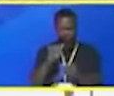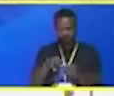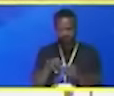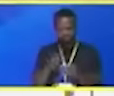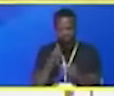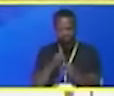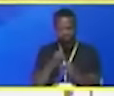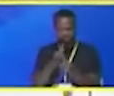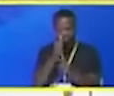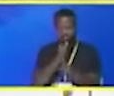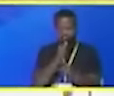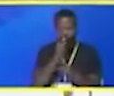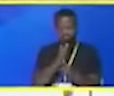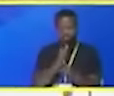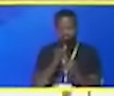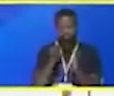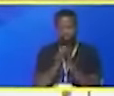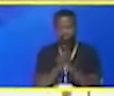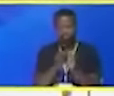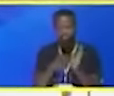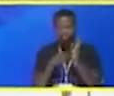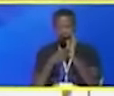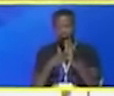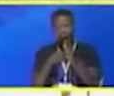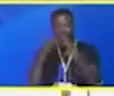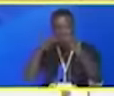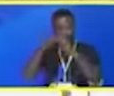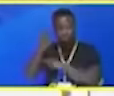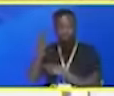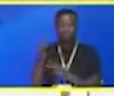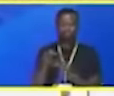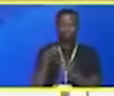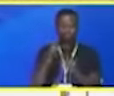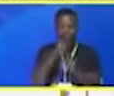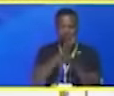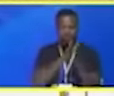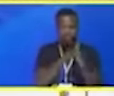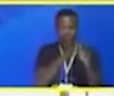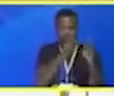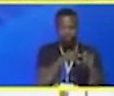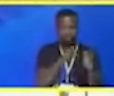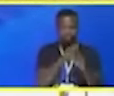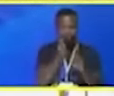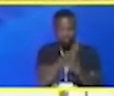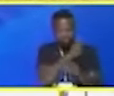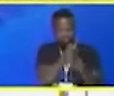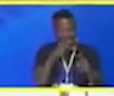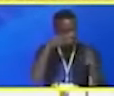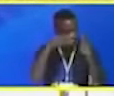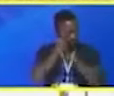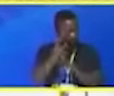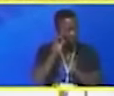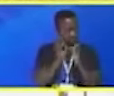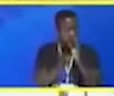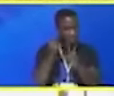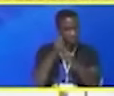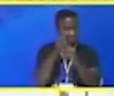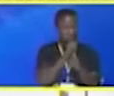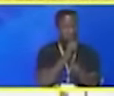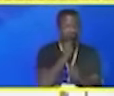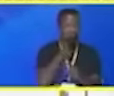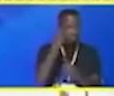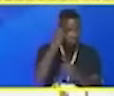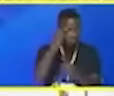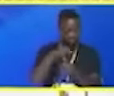the secrets to discerning the prophetic. You will be a victim of the abuse of the prophetic if you do not understand